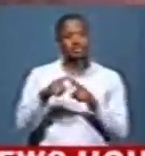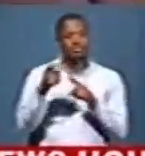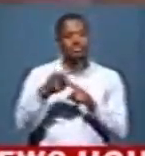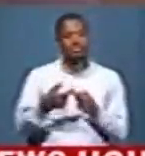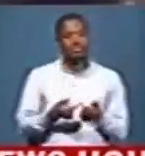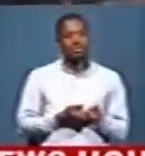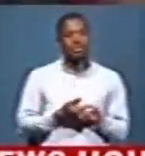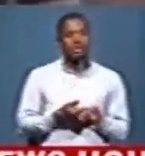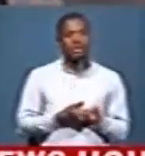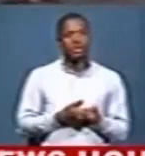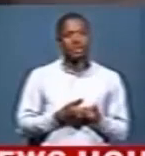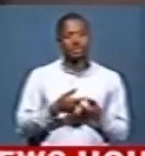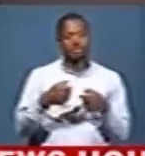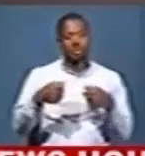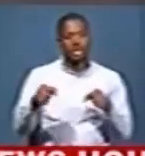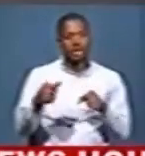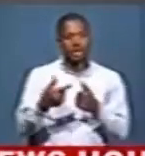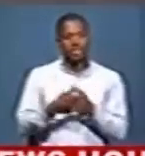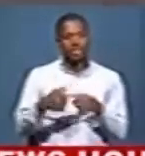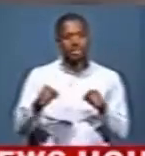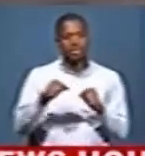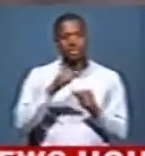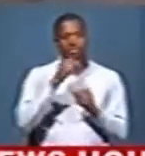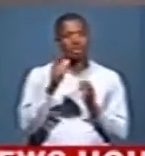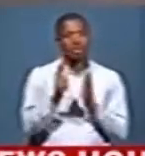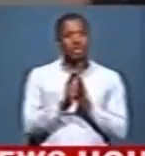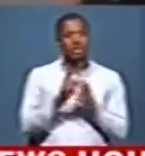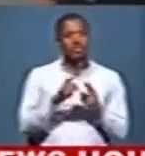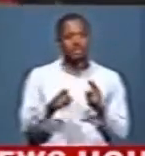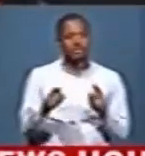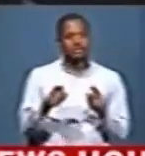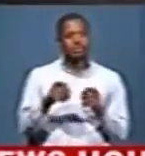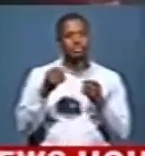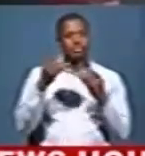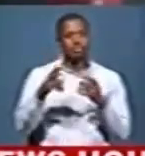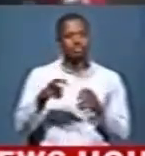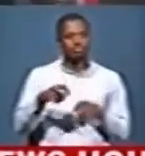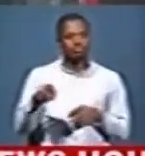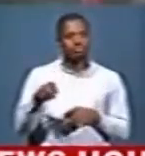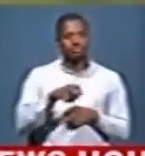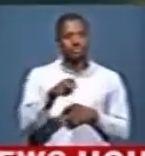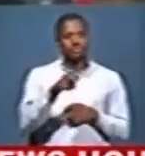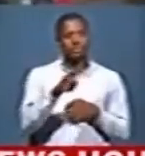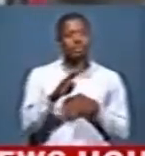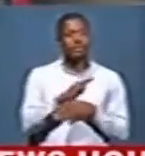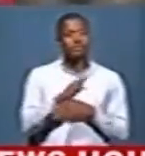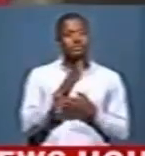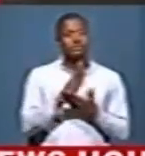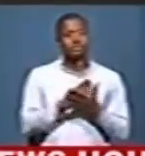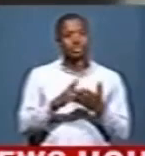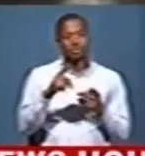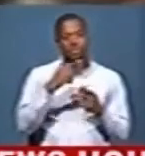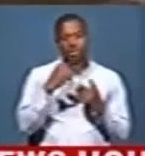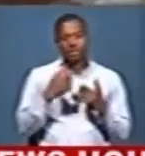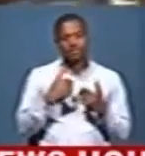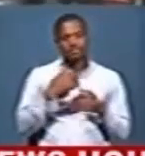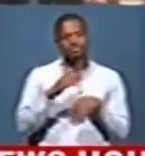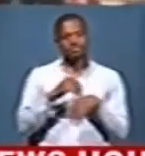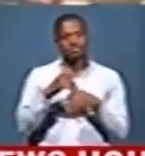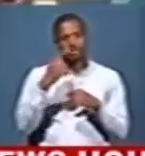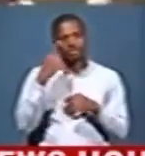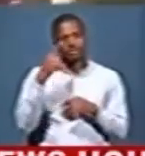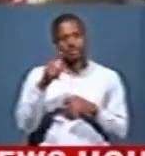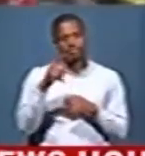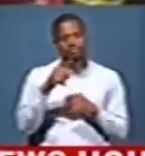Ghana, where Okada is illegal but is vibrant in the transport business. There are some who have, however, called for